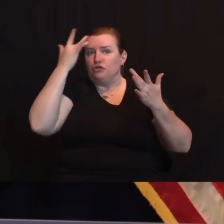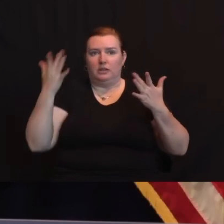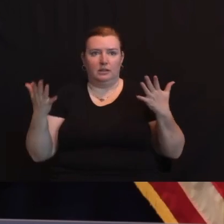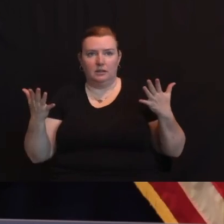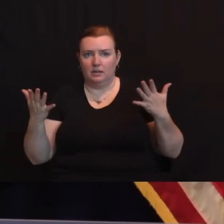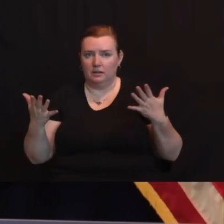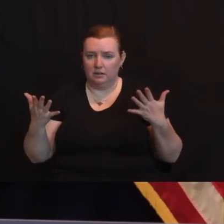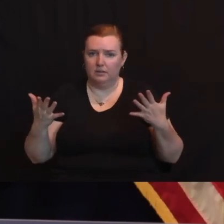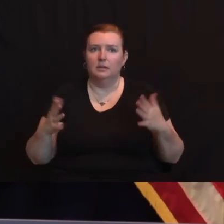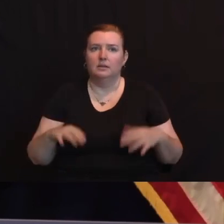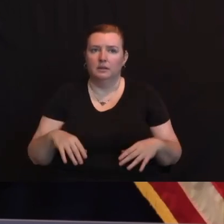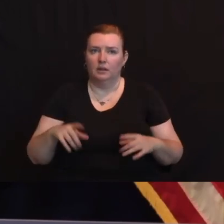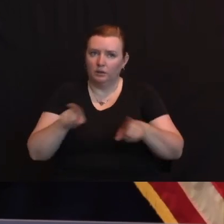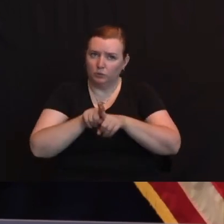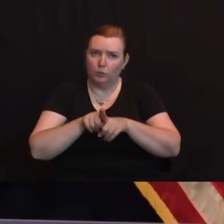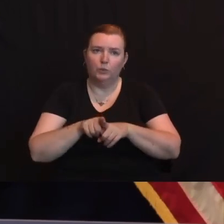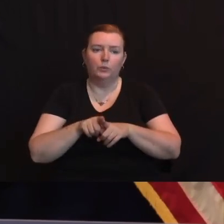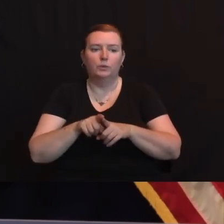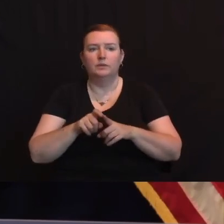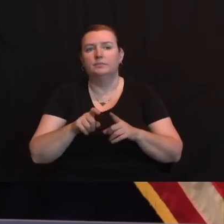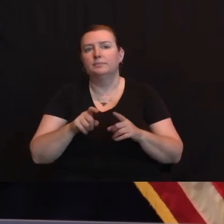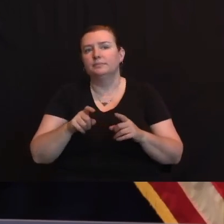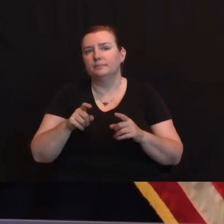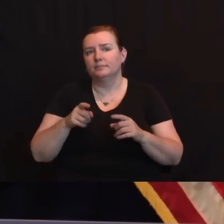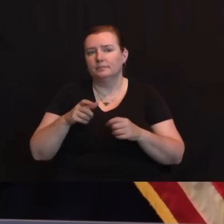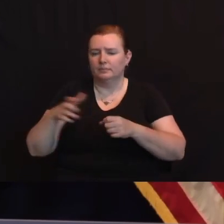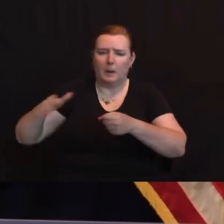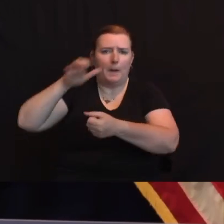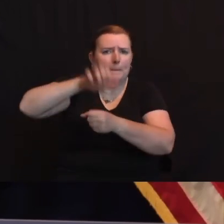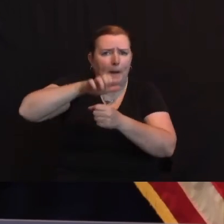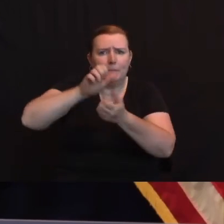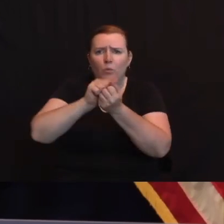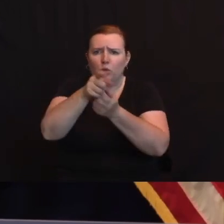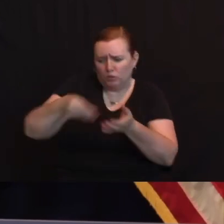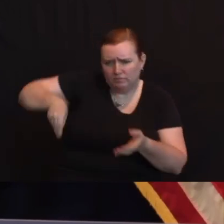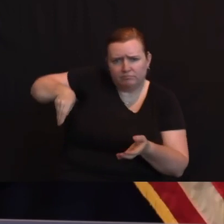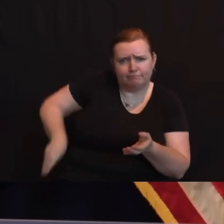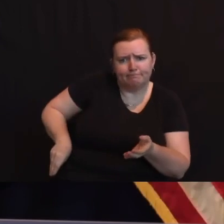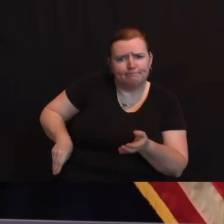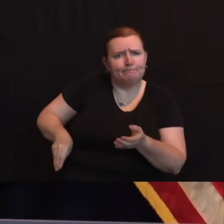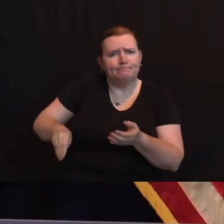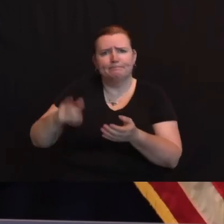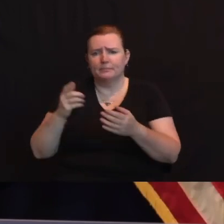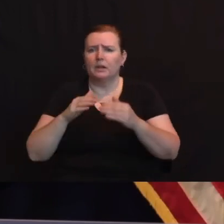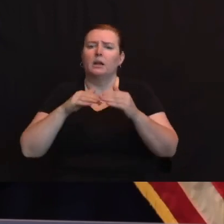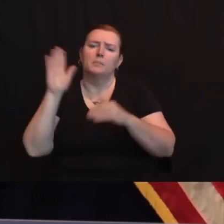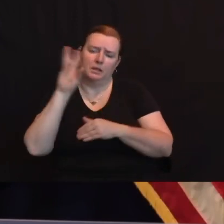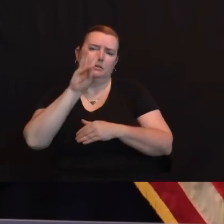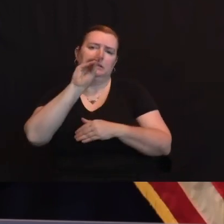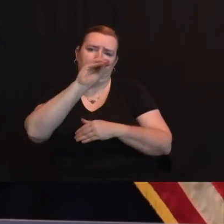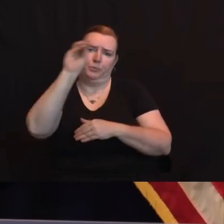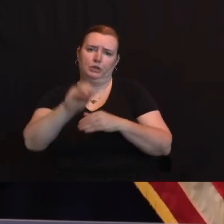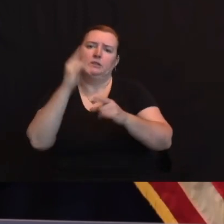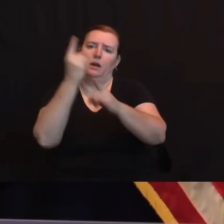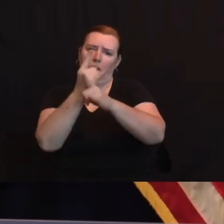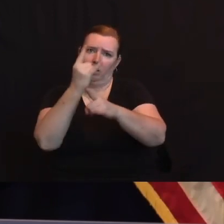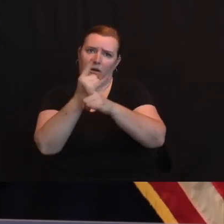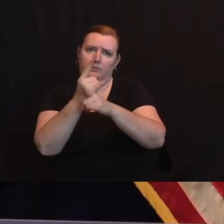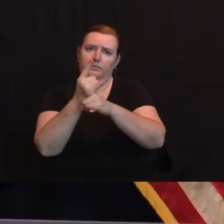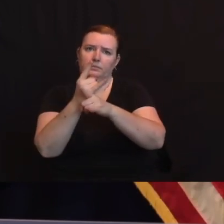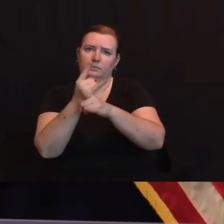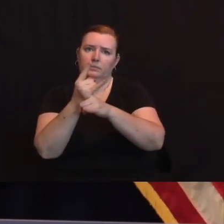hand sanitizer close. Use sanitizer with at least 60% alcohol. That's isopropyl